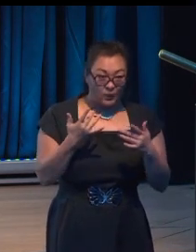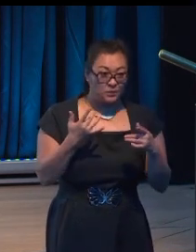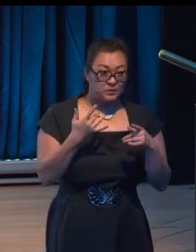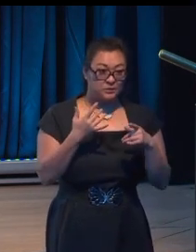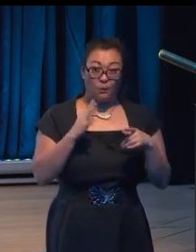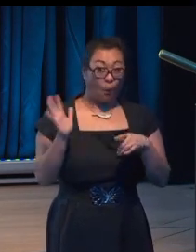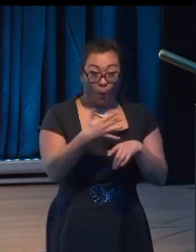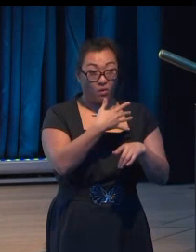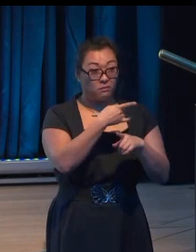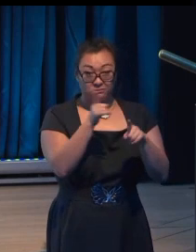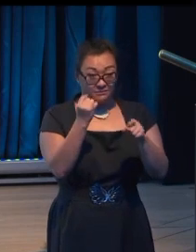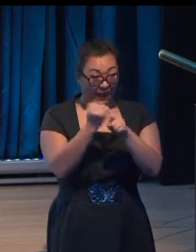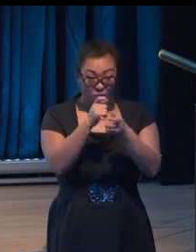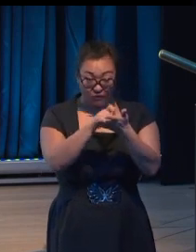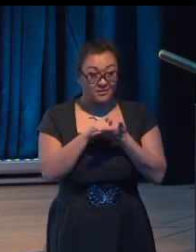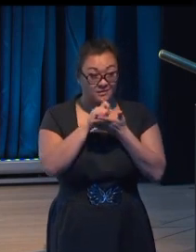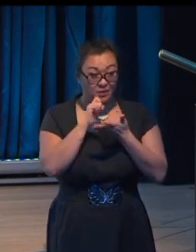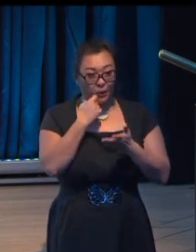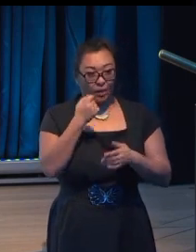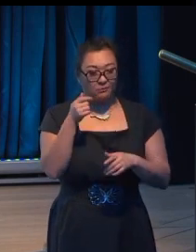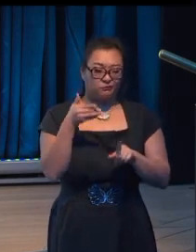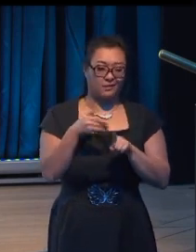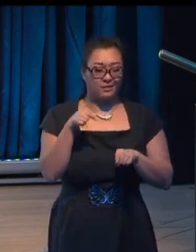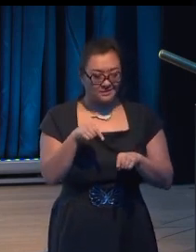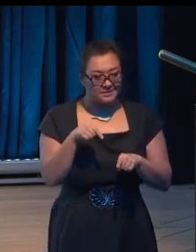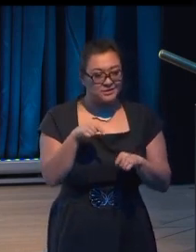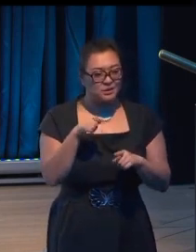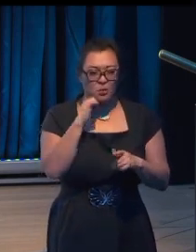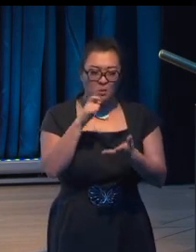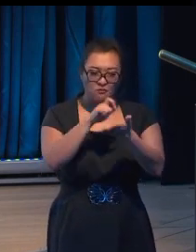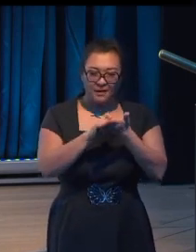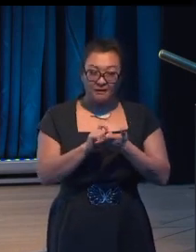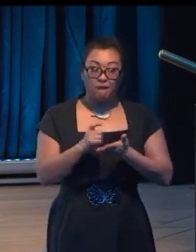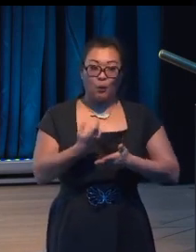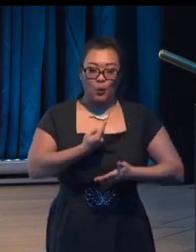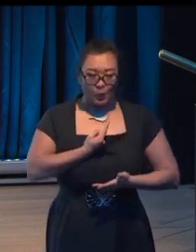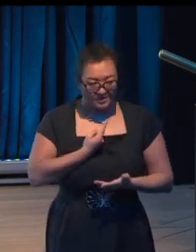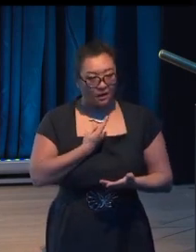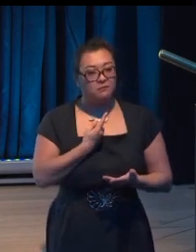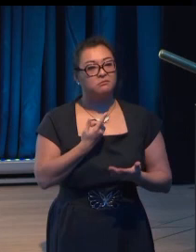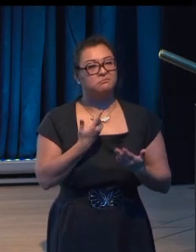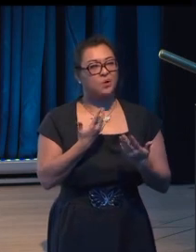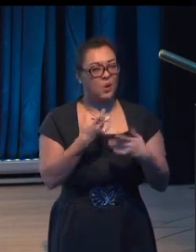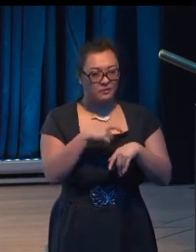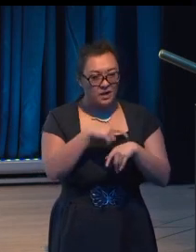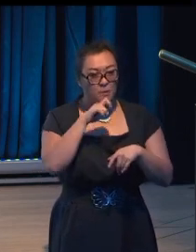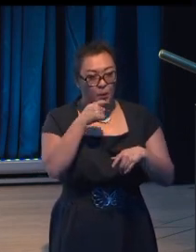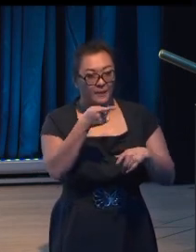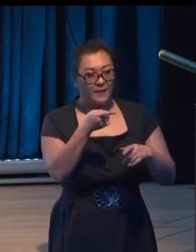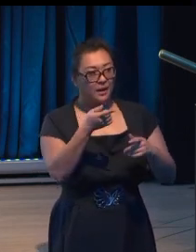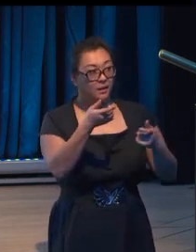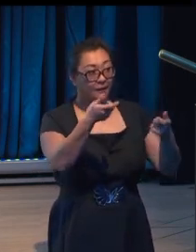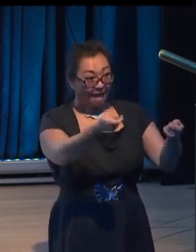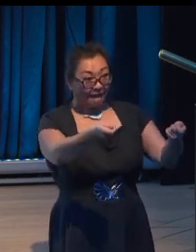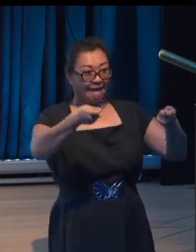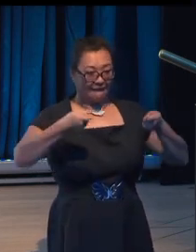writers. You will rarely be writing for yourself. Most of the time, you'll be handed an idea or some characters or an arc and asked to